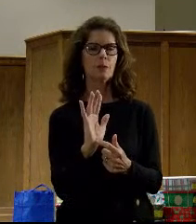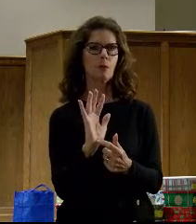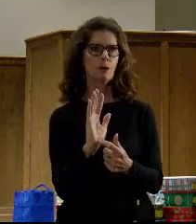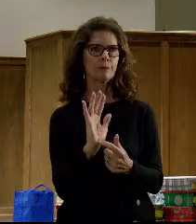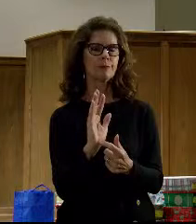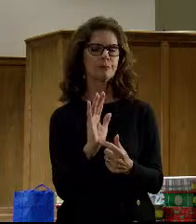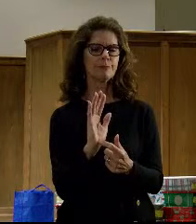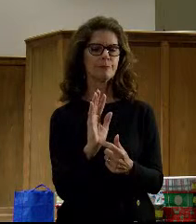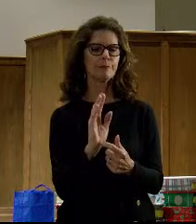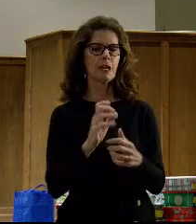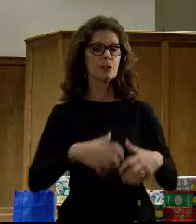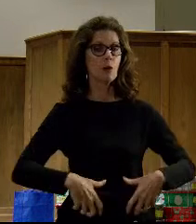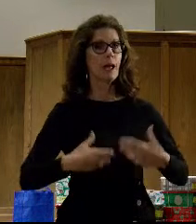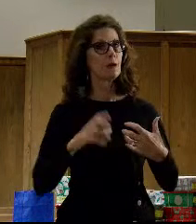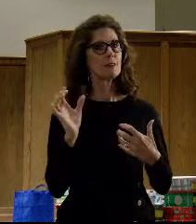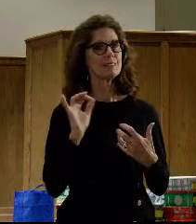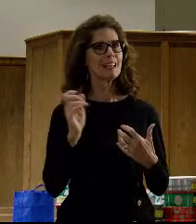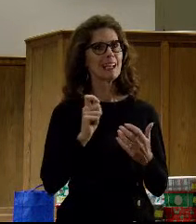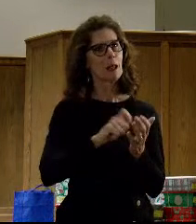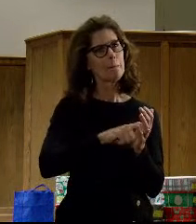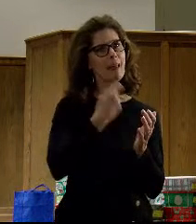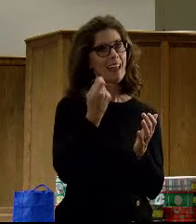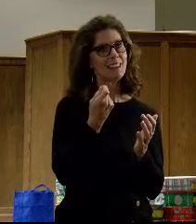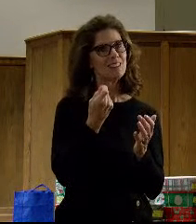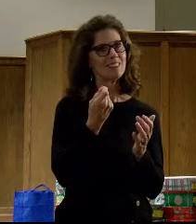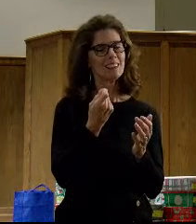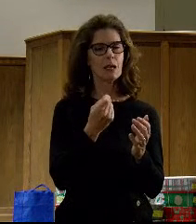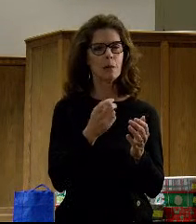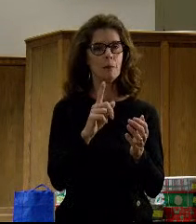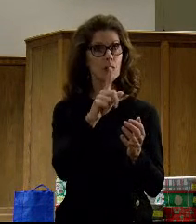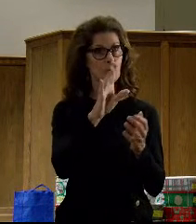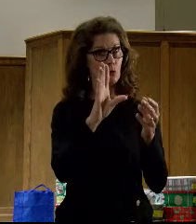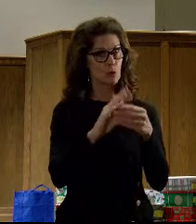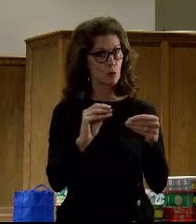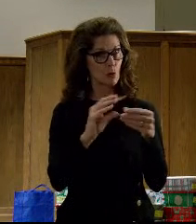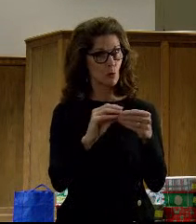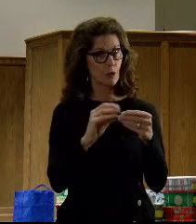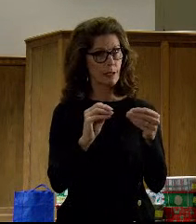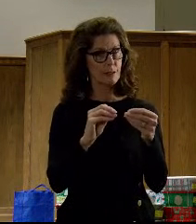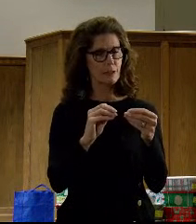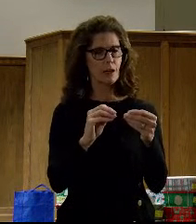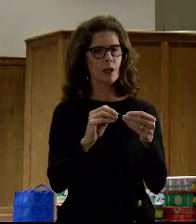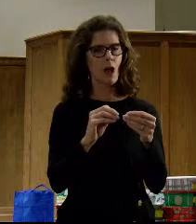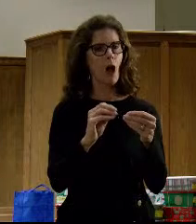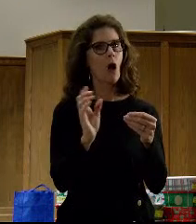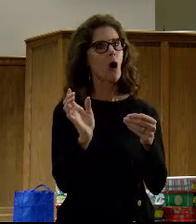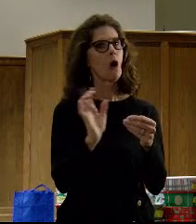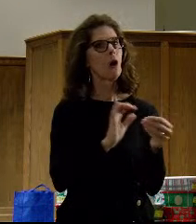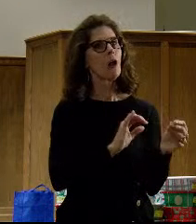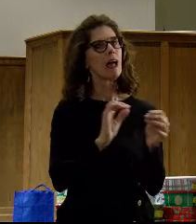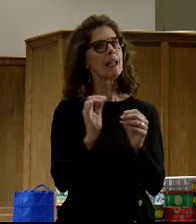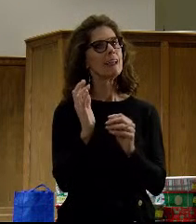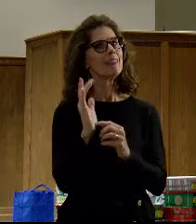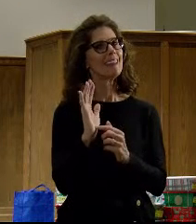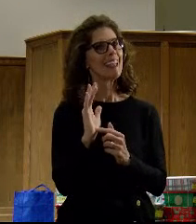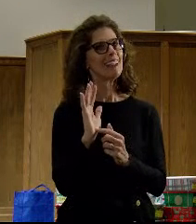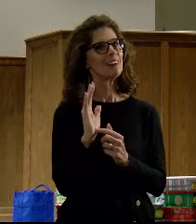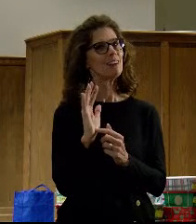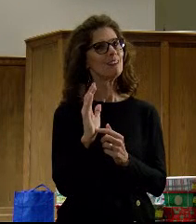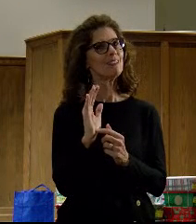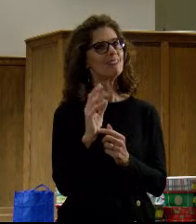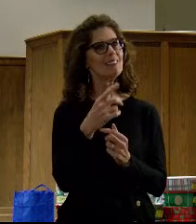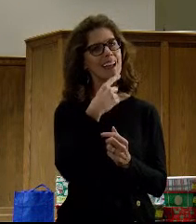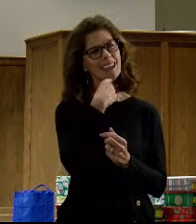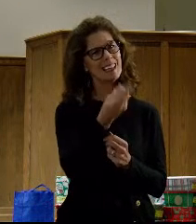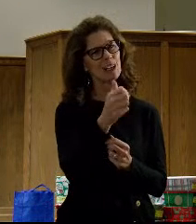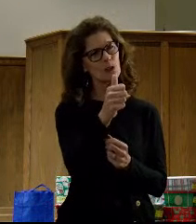match, but the stories you tell yourself are like the candle. And so when you tell yourself these stories over